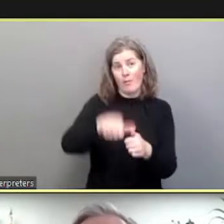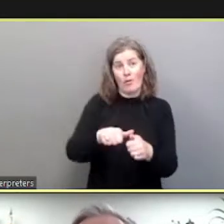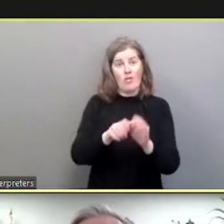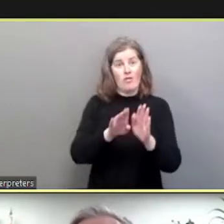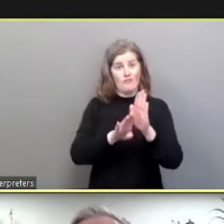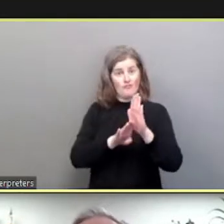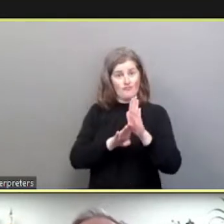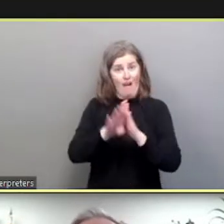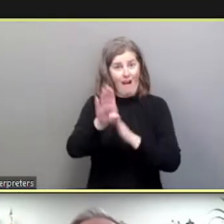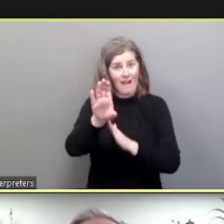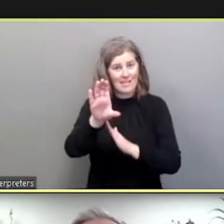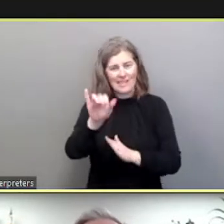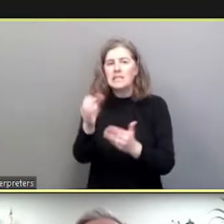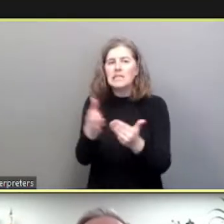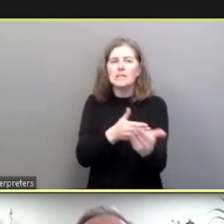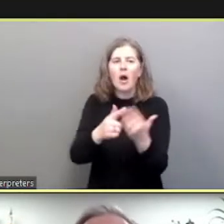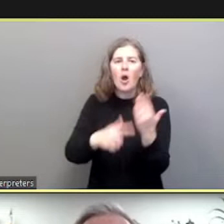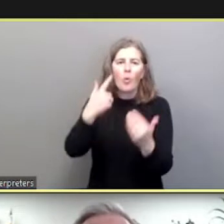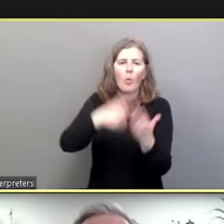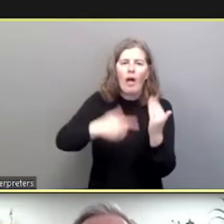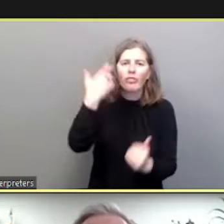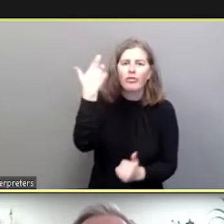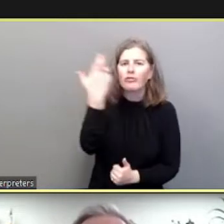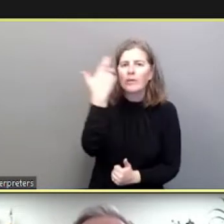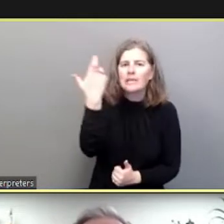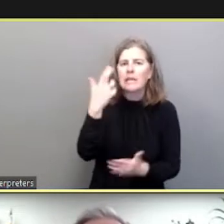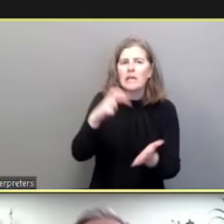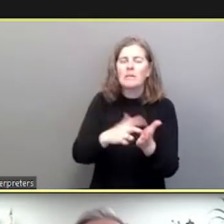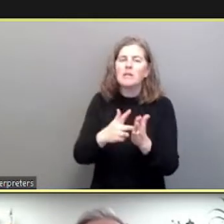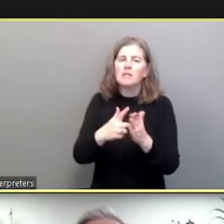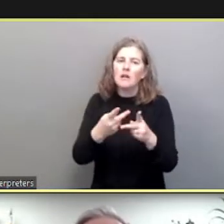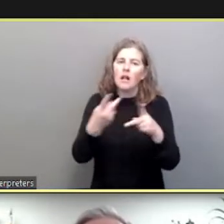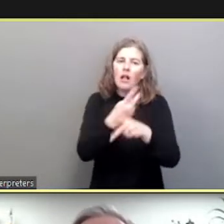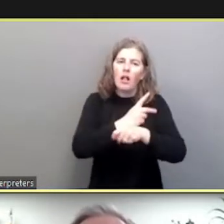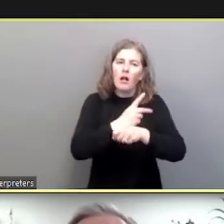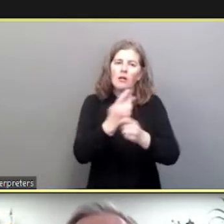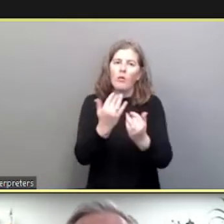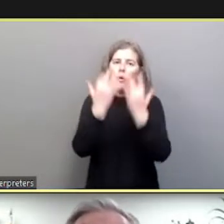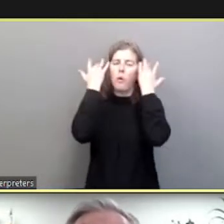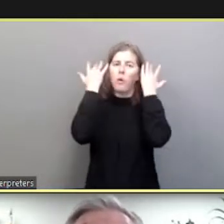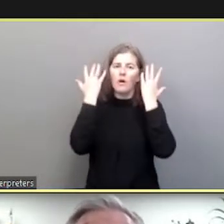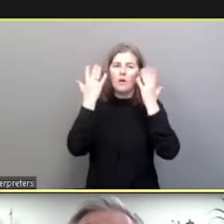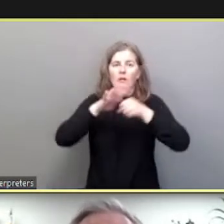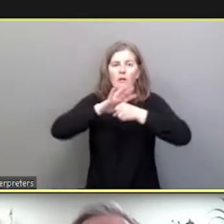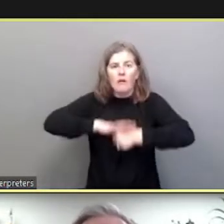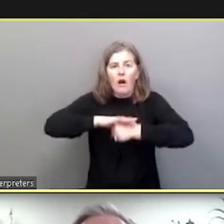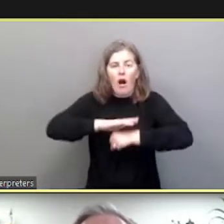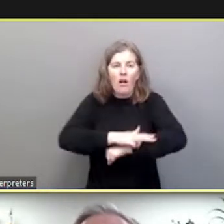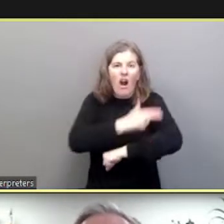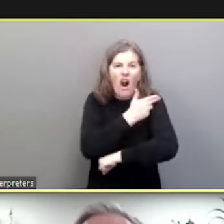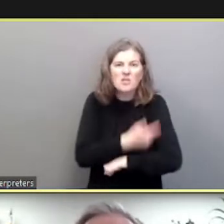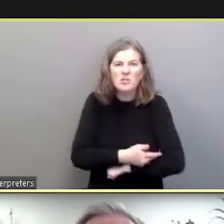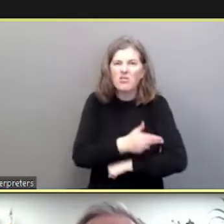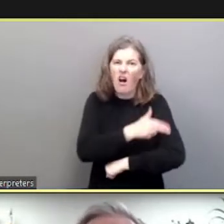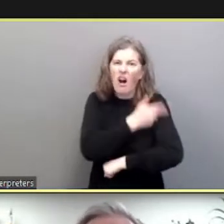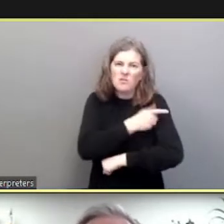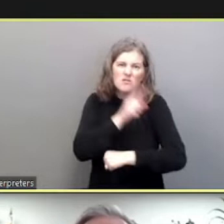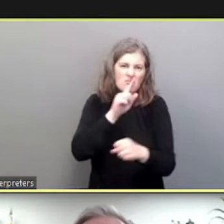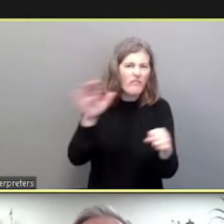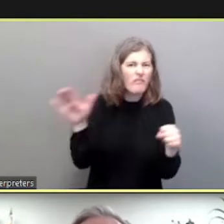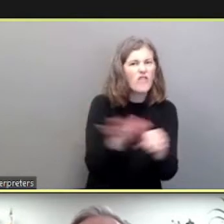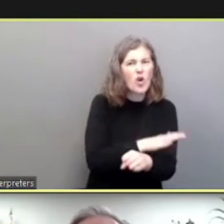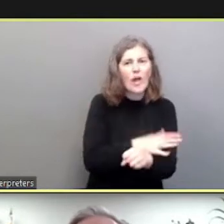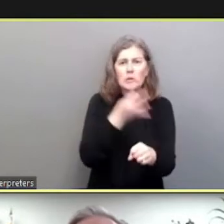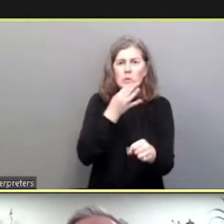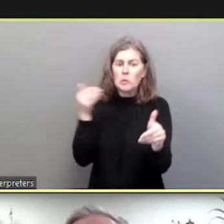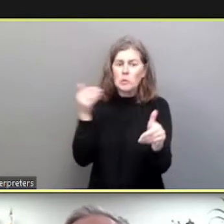number of cases, no matter what the reason, puts more pressure on our hospitals. Those are already full and they're coming up on flu